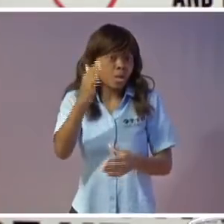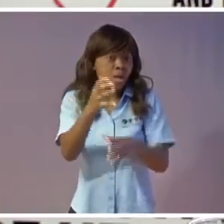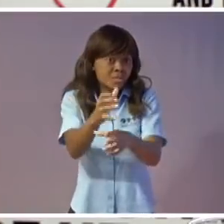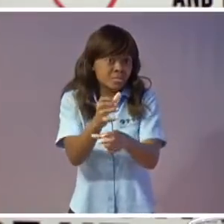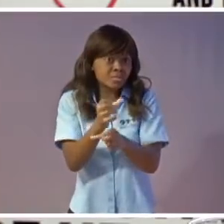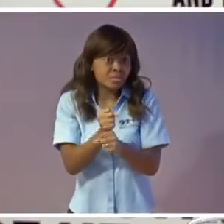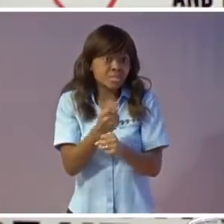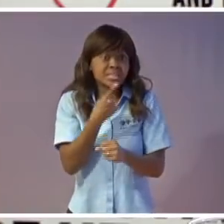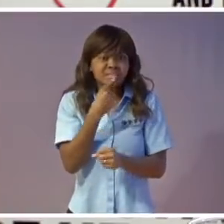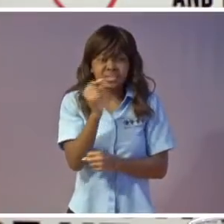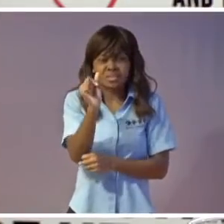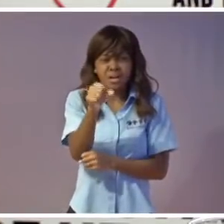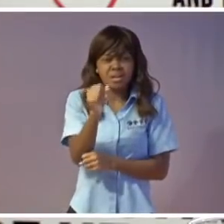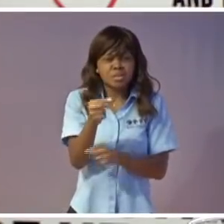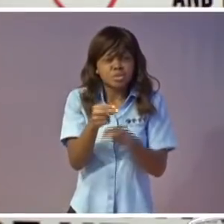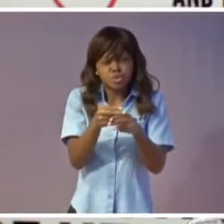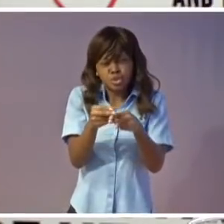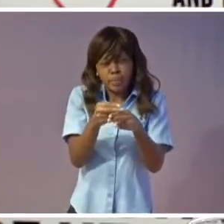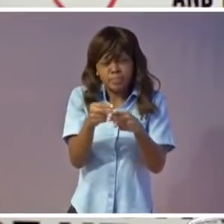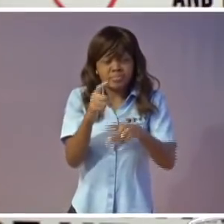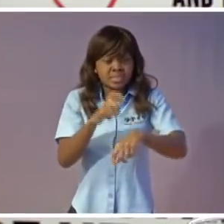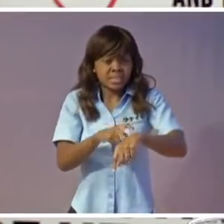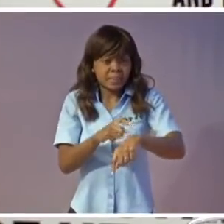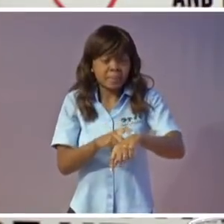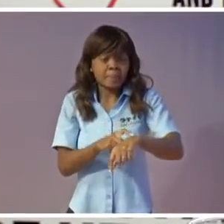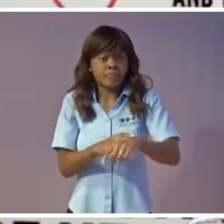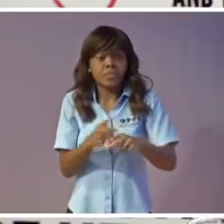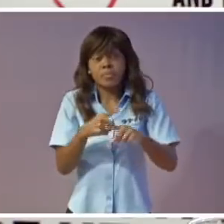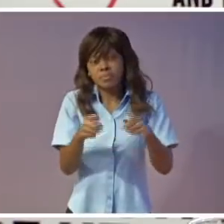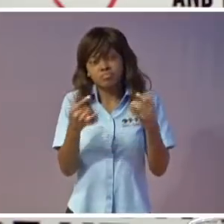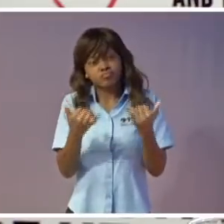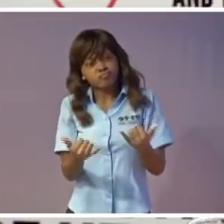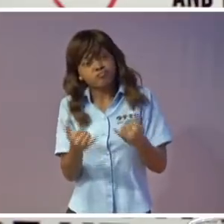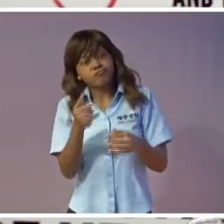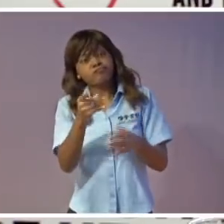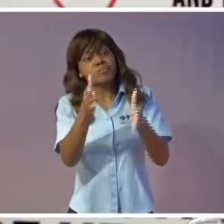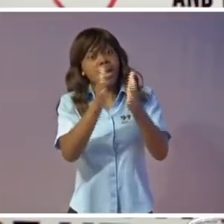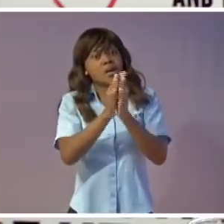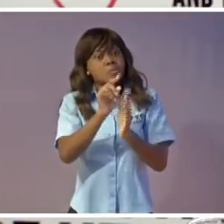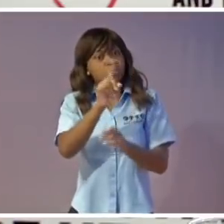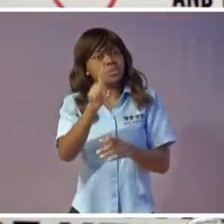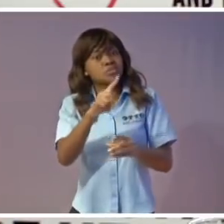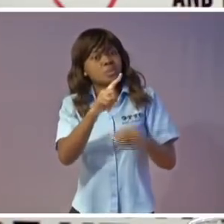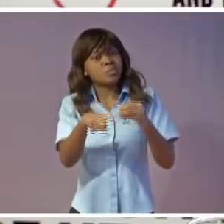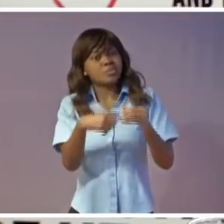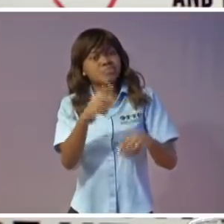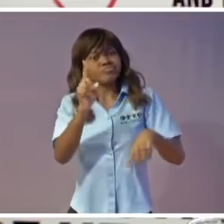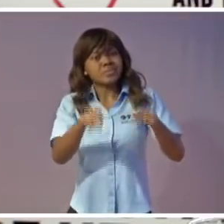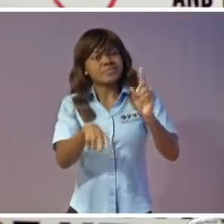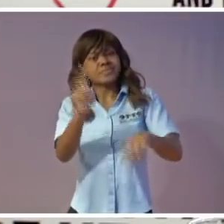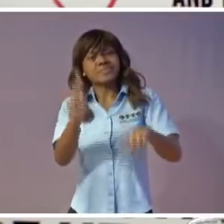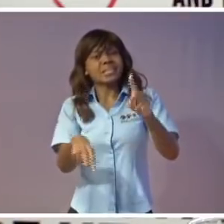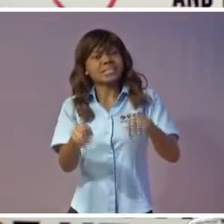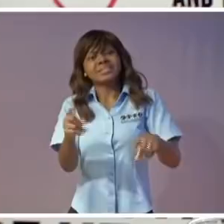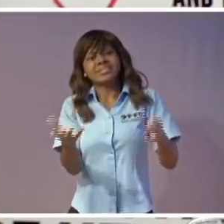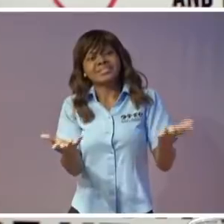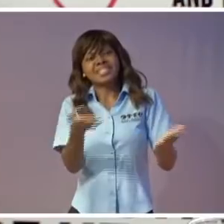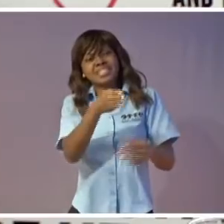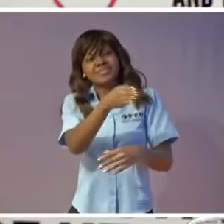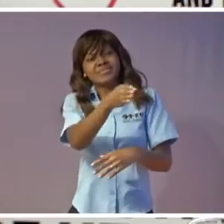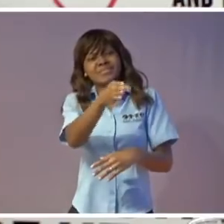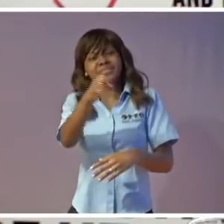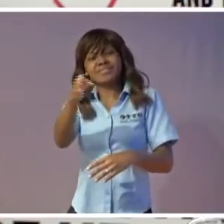you have raised about multiple types of results with home kits is an issue with home kits around the